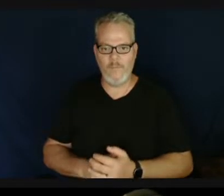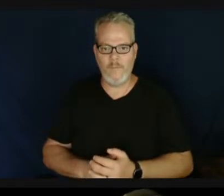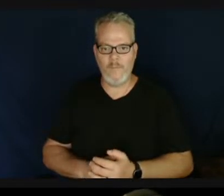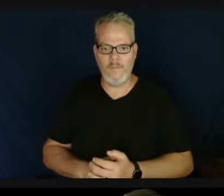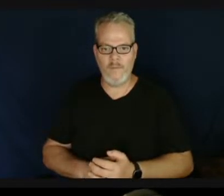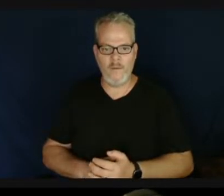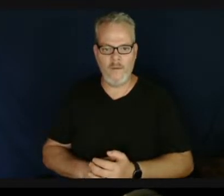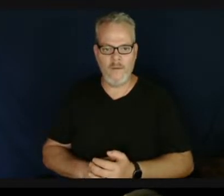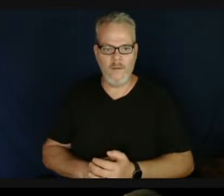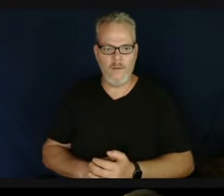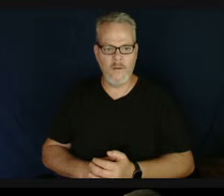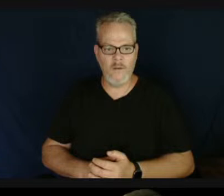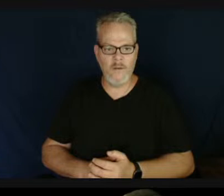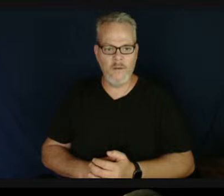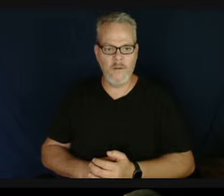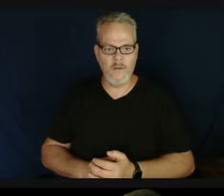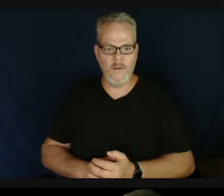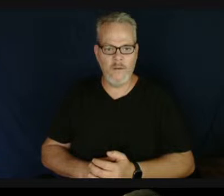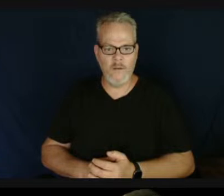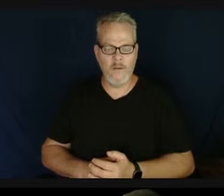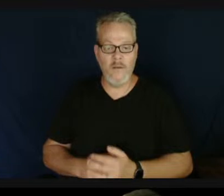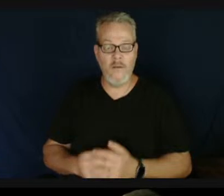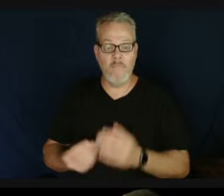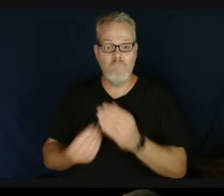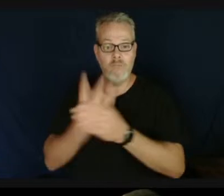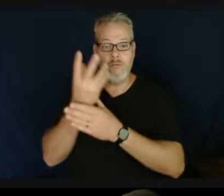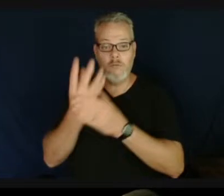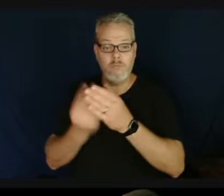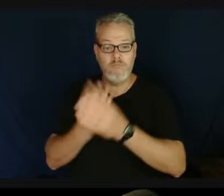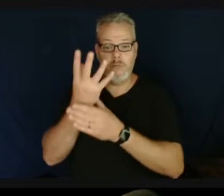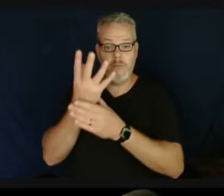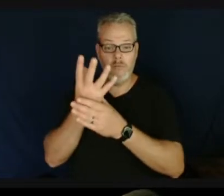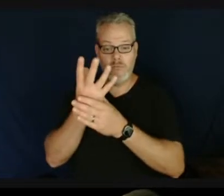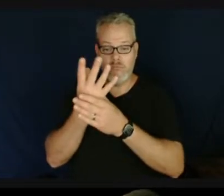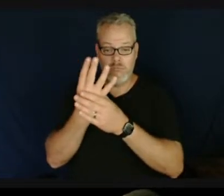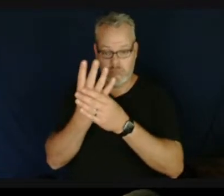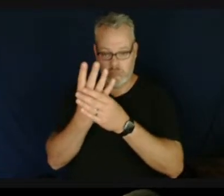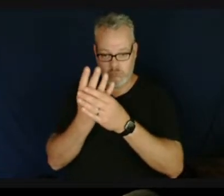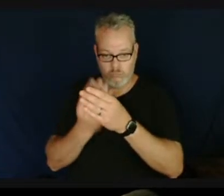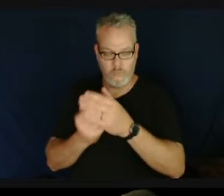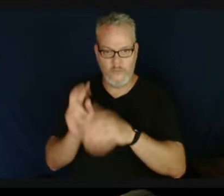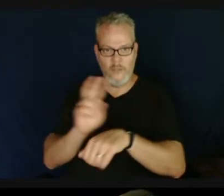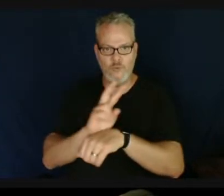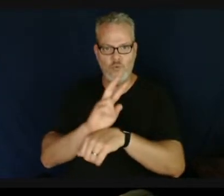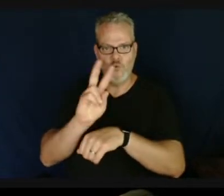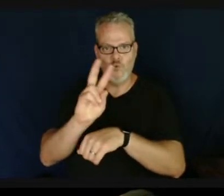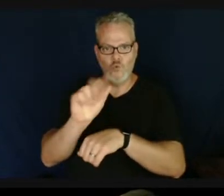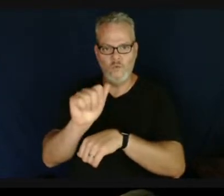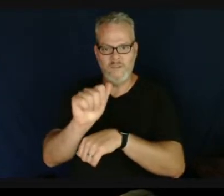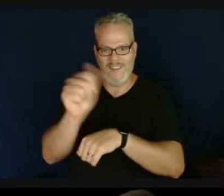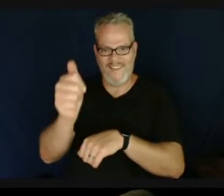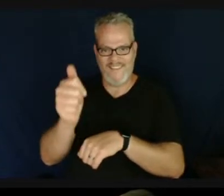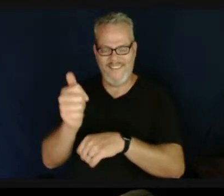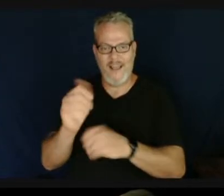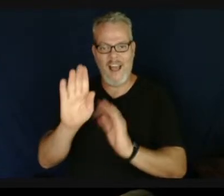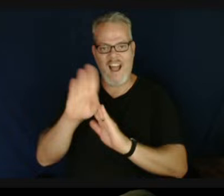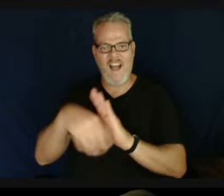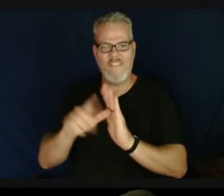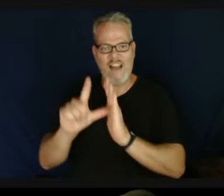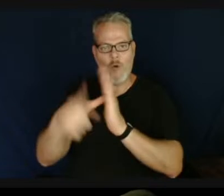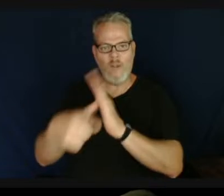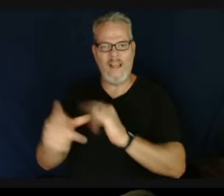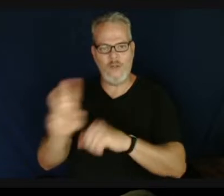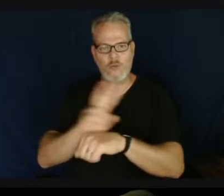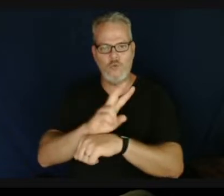the subsidence back down at 2:10, right? 30 minutes later, at 2:41, the